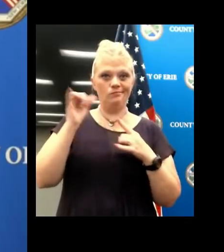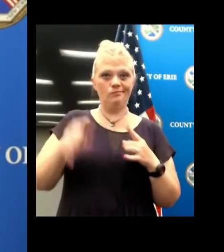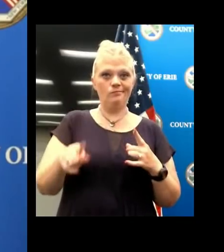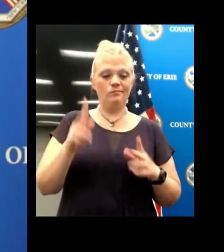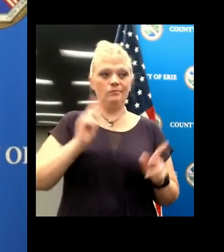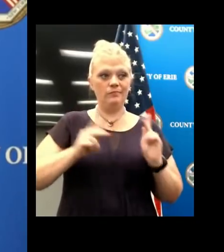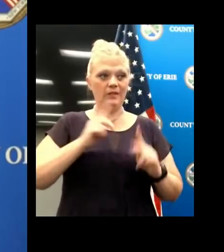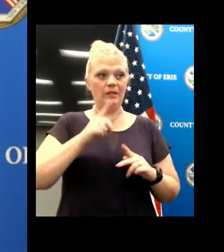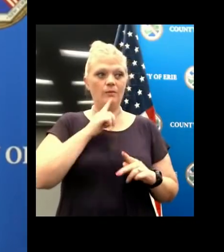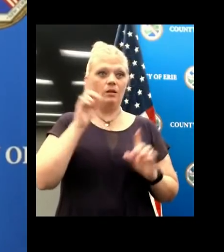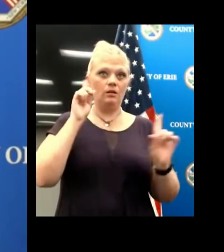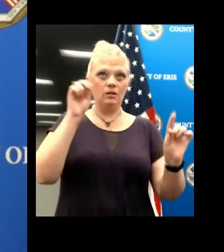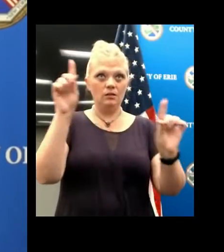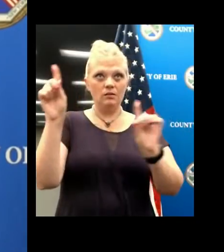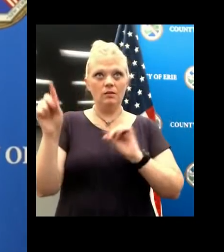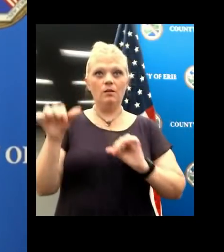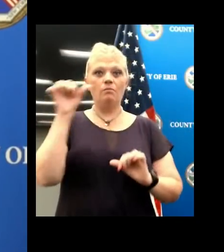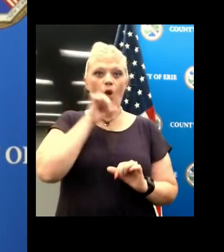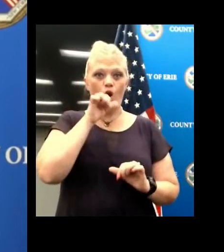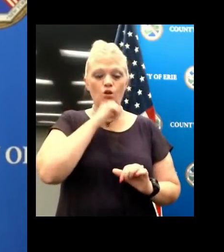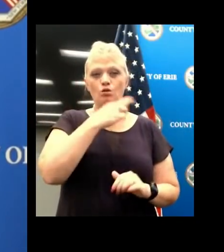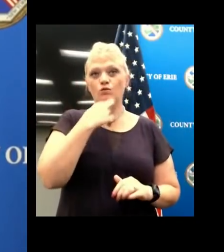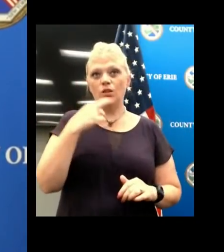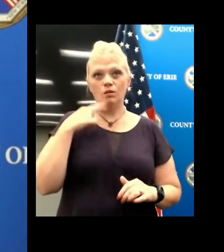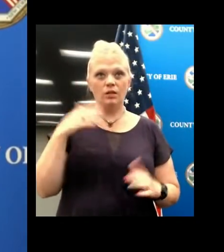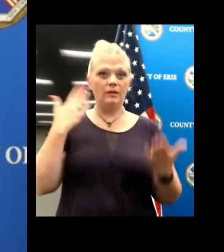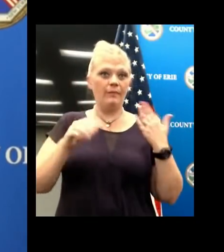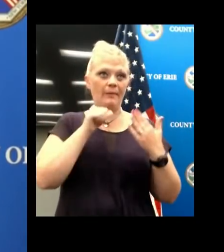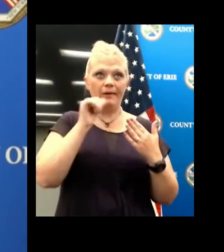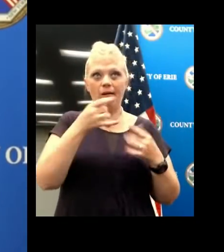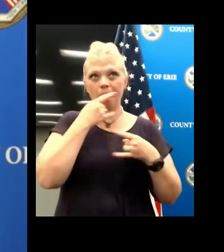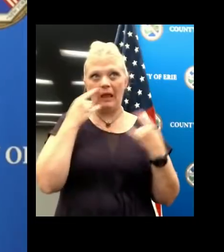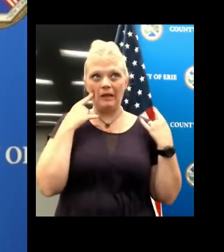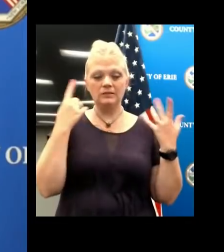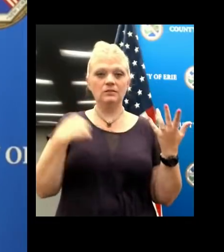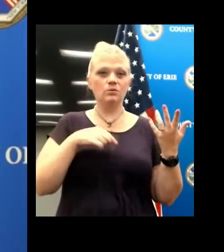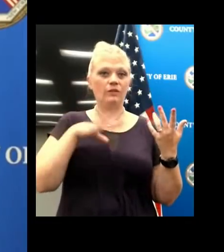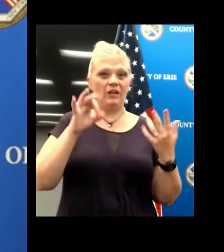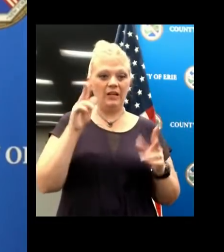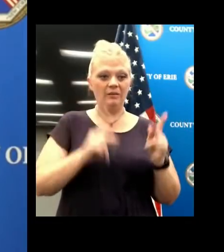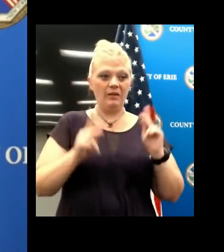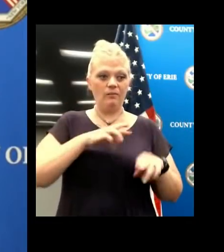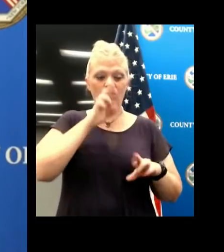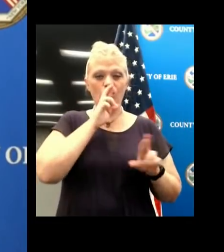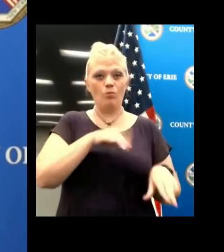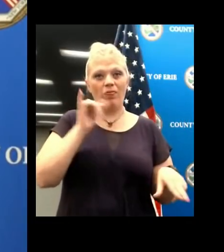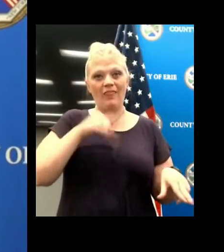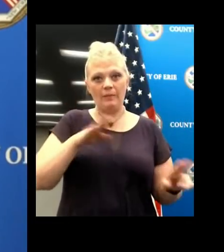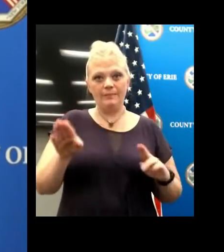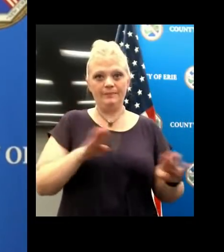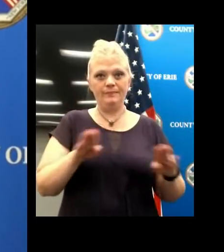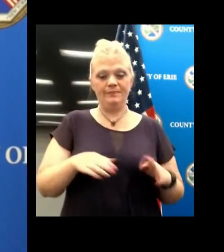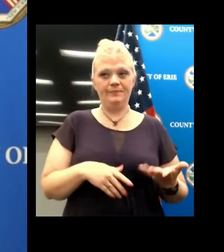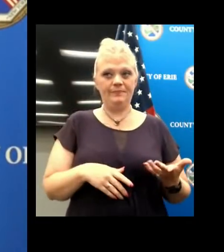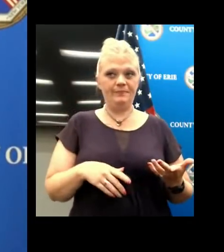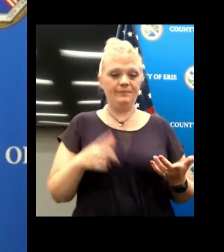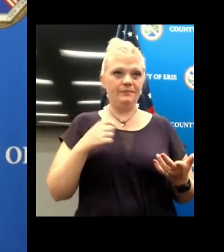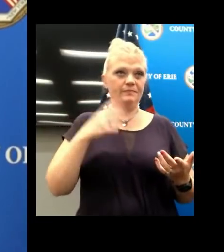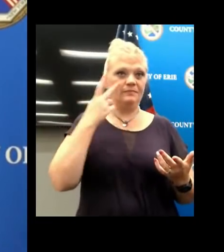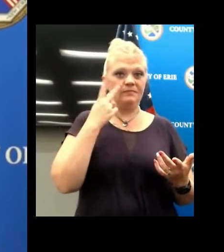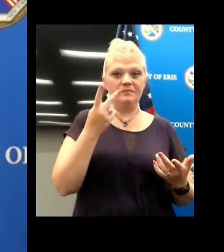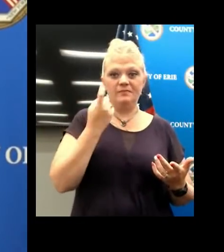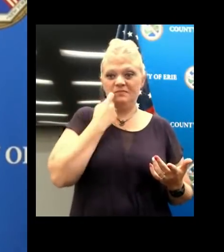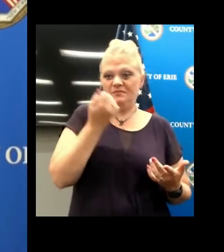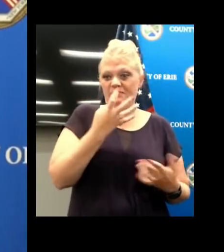are going to bars and restaurants and may not be wearing masks, and we're finding people who report that behavior. We're finding just in the past